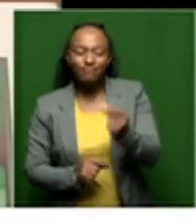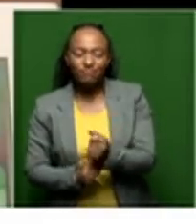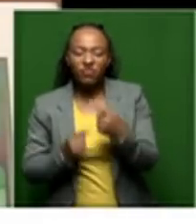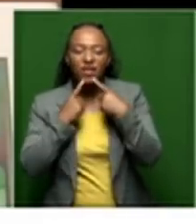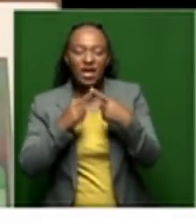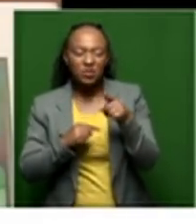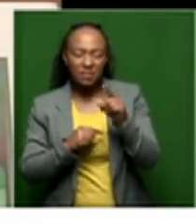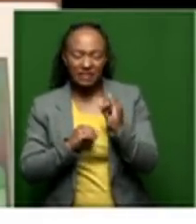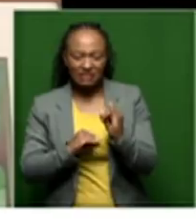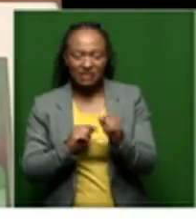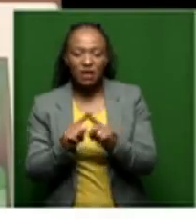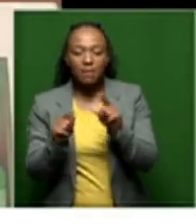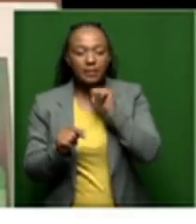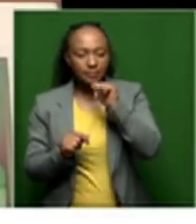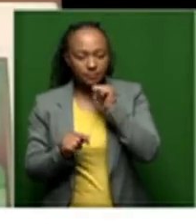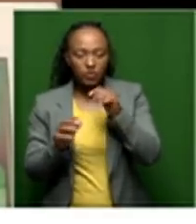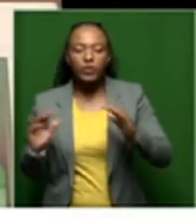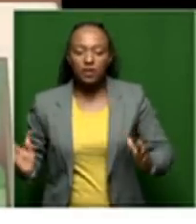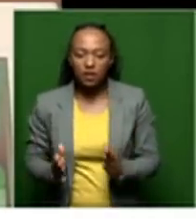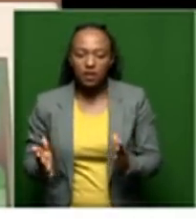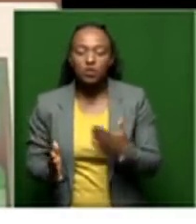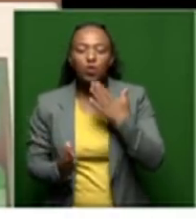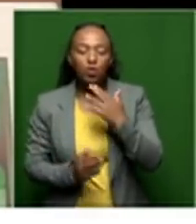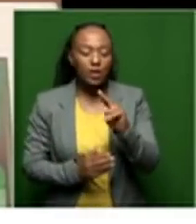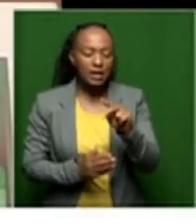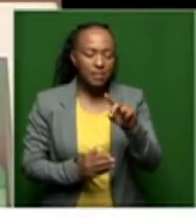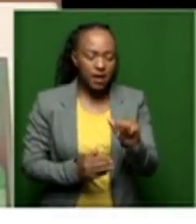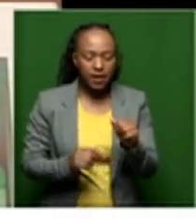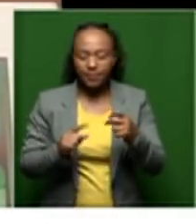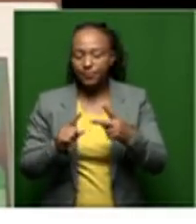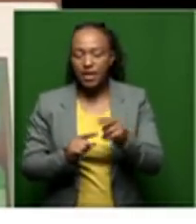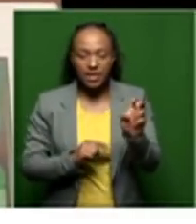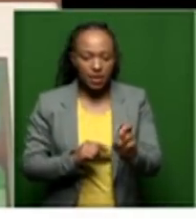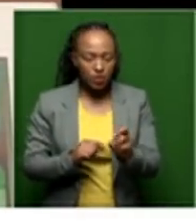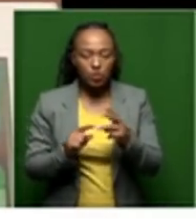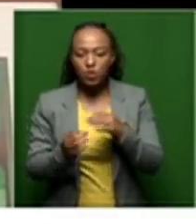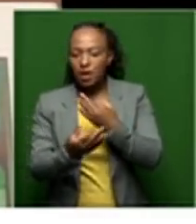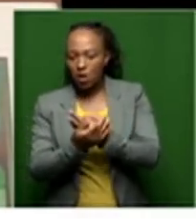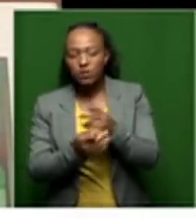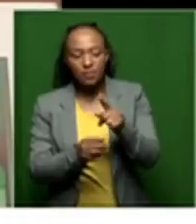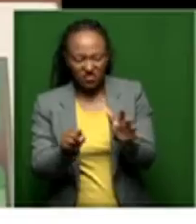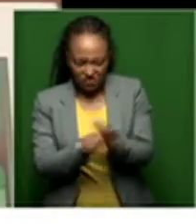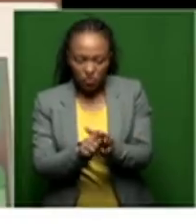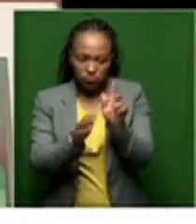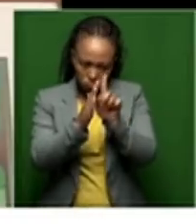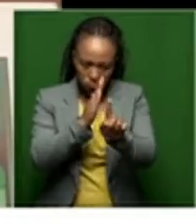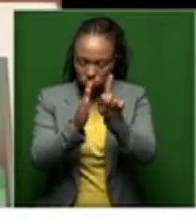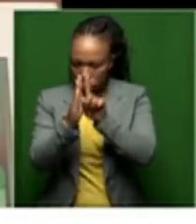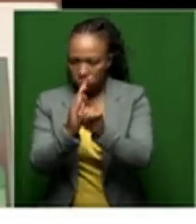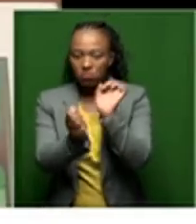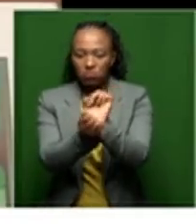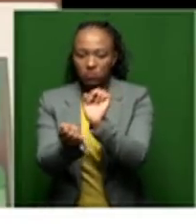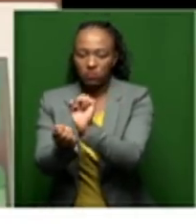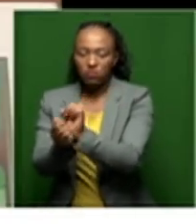nonetheless, we continue to encourage the law enforcement agencies to actually go out in full force and pursue